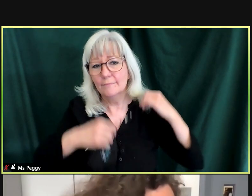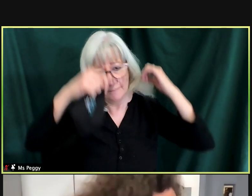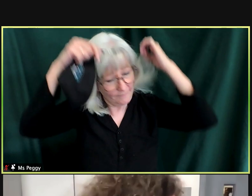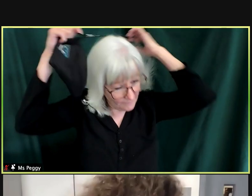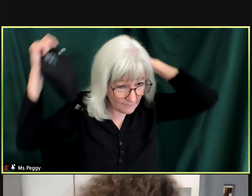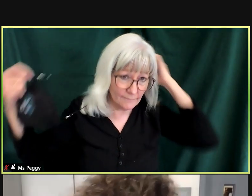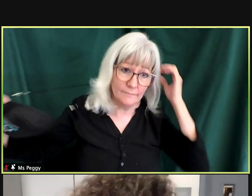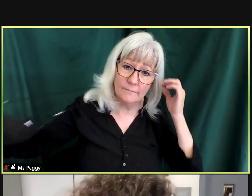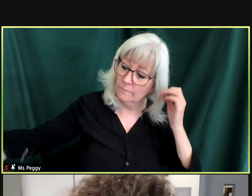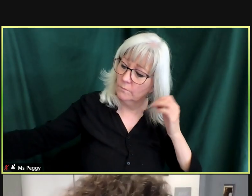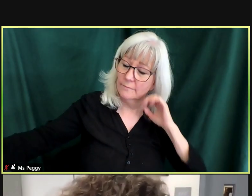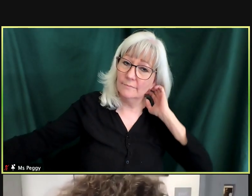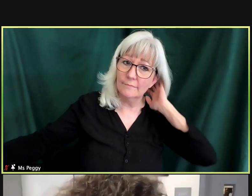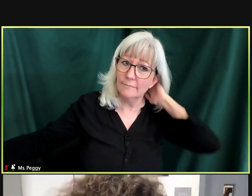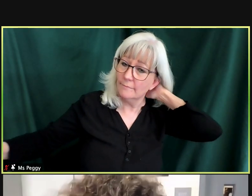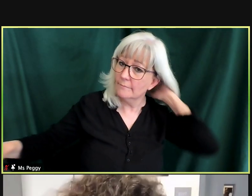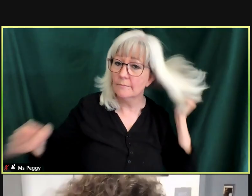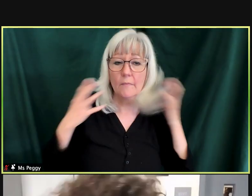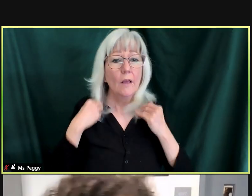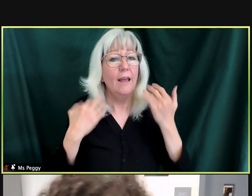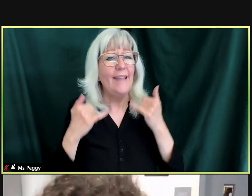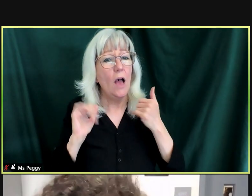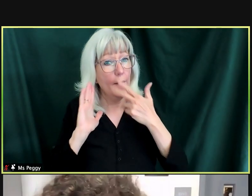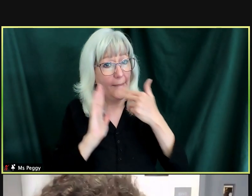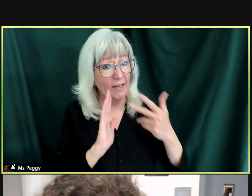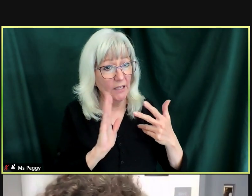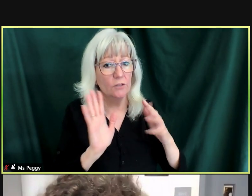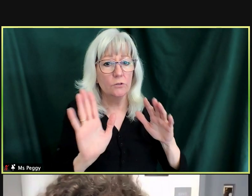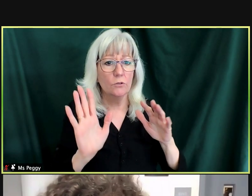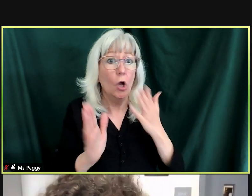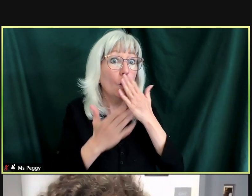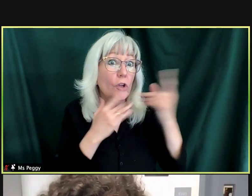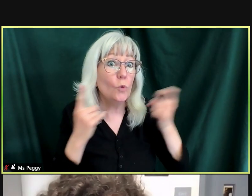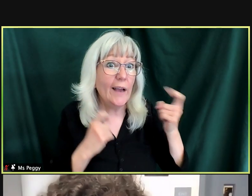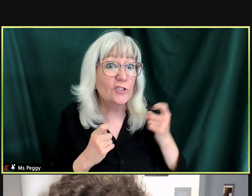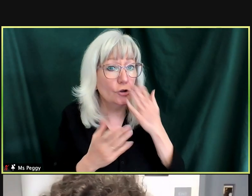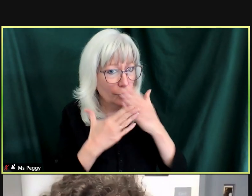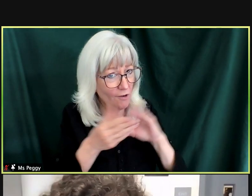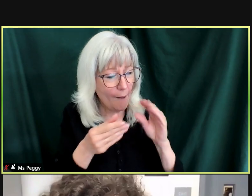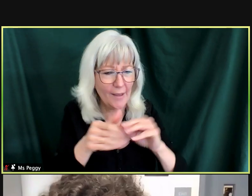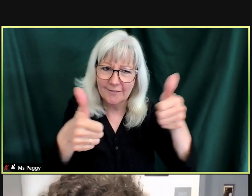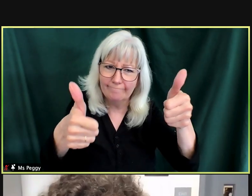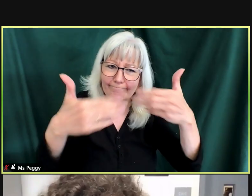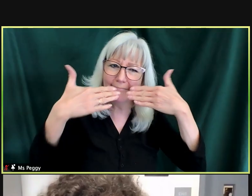Okay, so now we're gonna look at some paintings. Those are good questions and good comments.